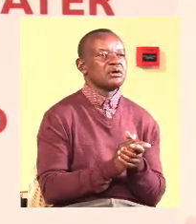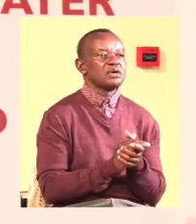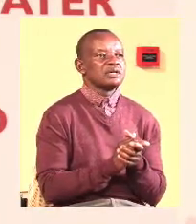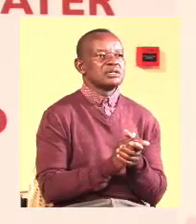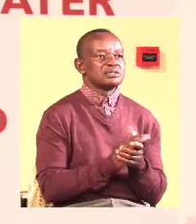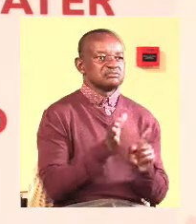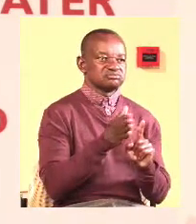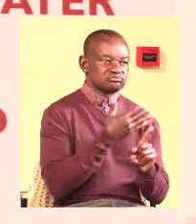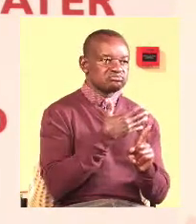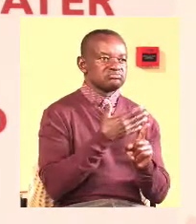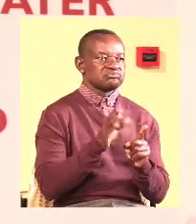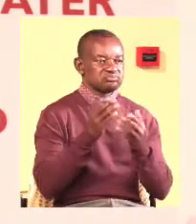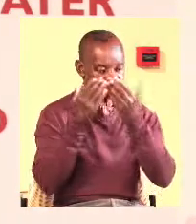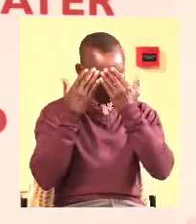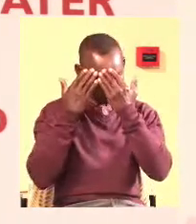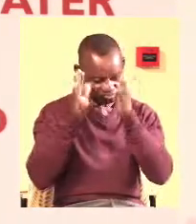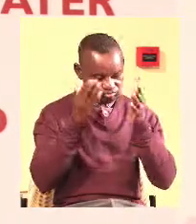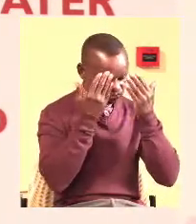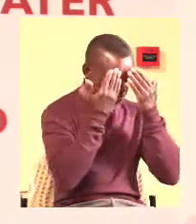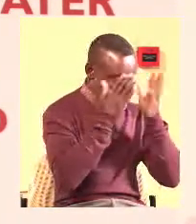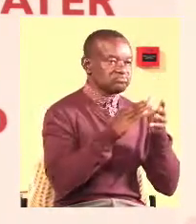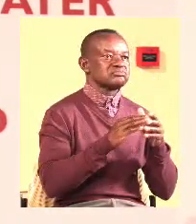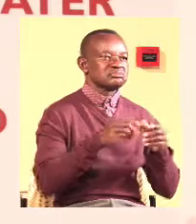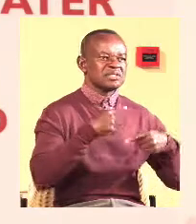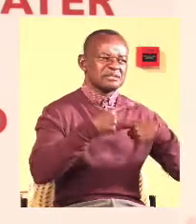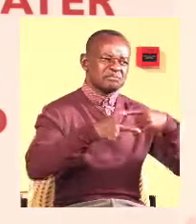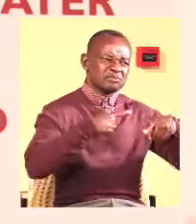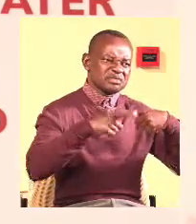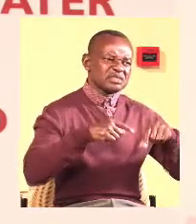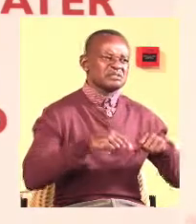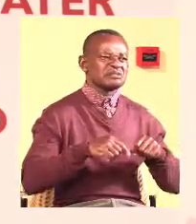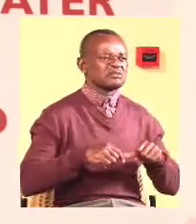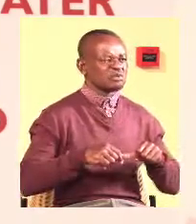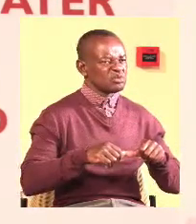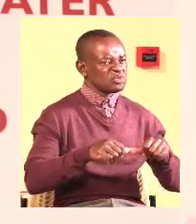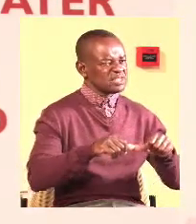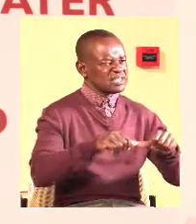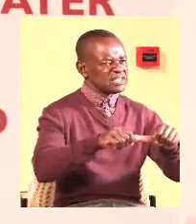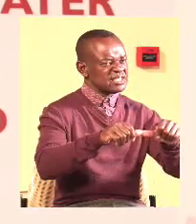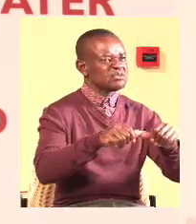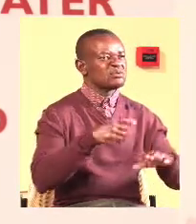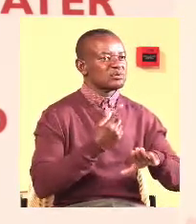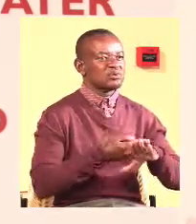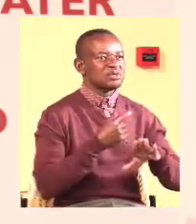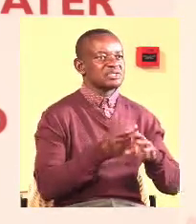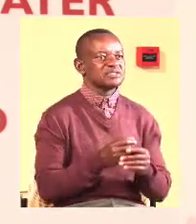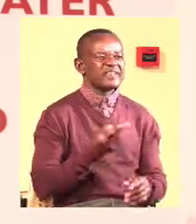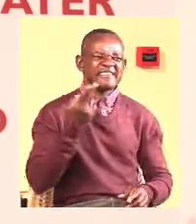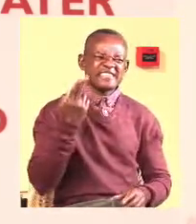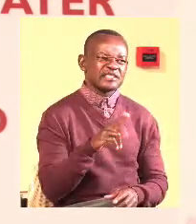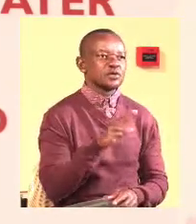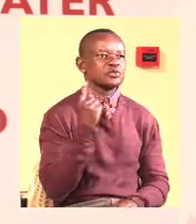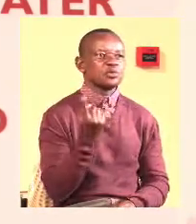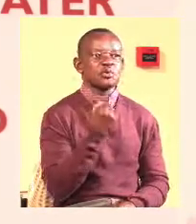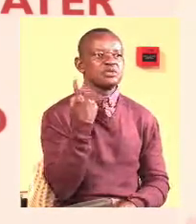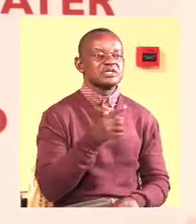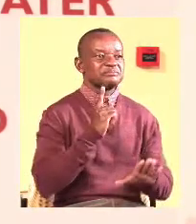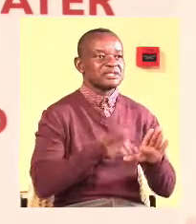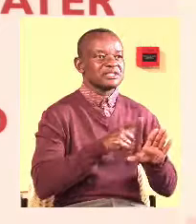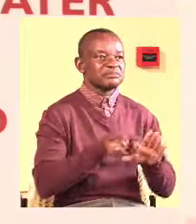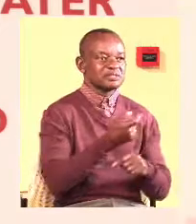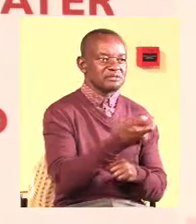something that we only do during the lockdown time, But you know, we have a state of emergency